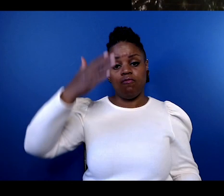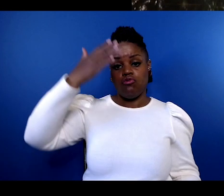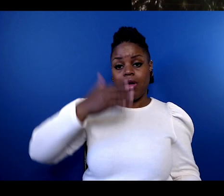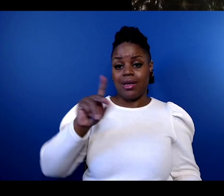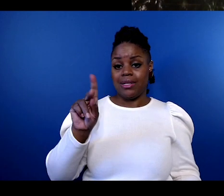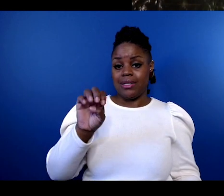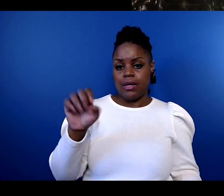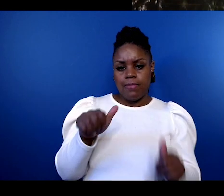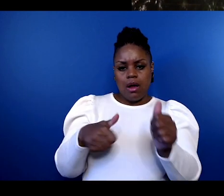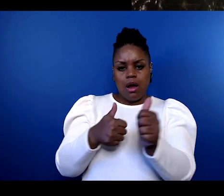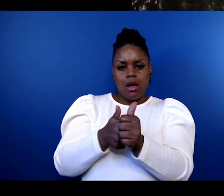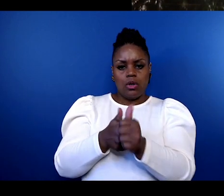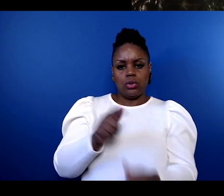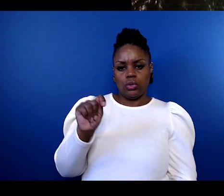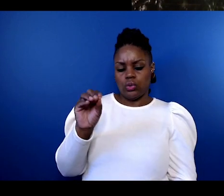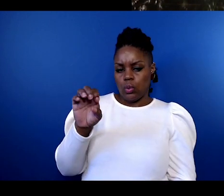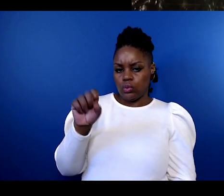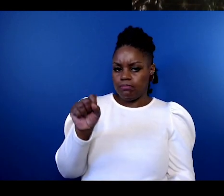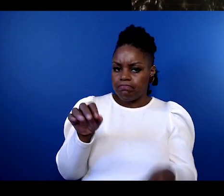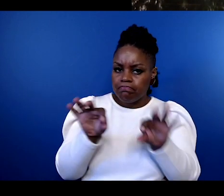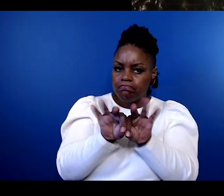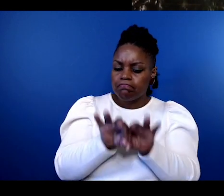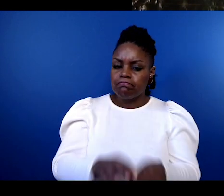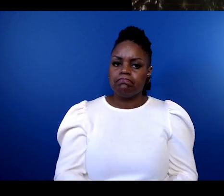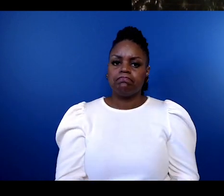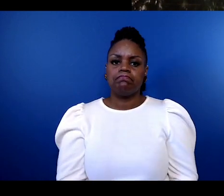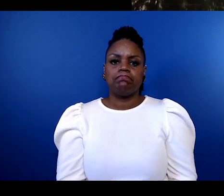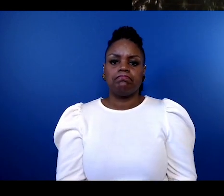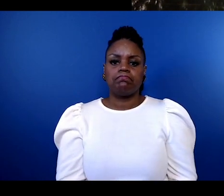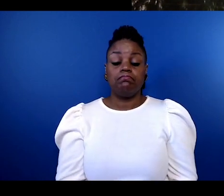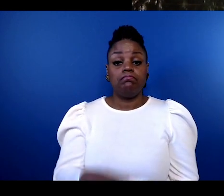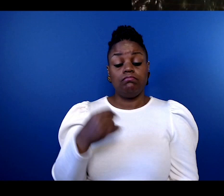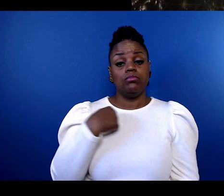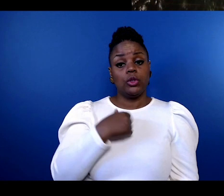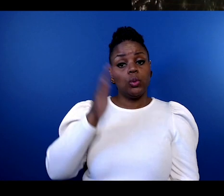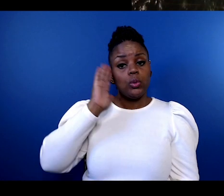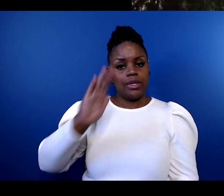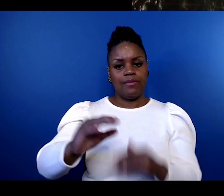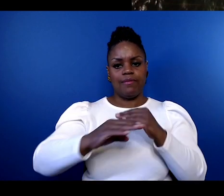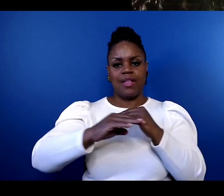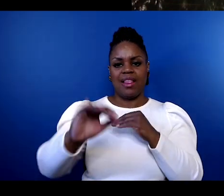Stacking the shoulders, opening the chest, left shoulder back.